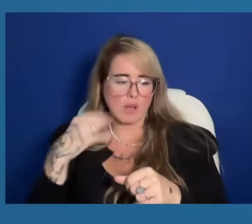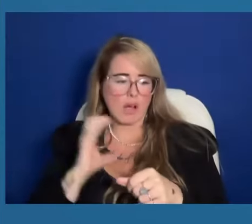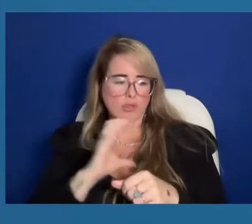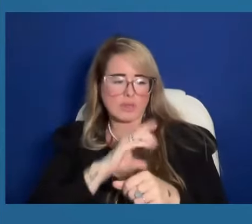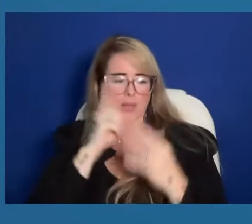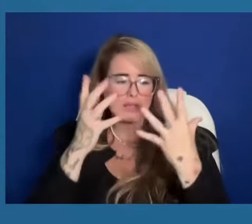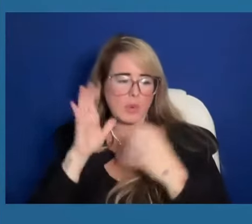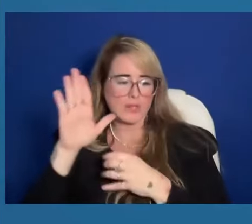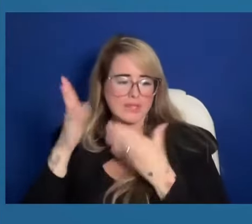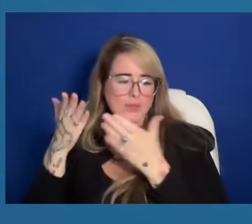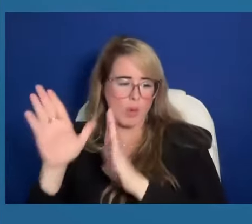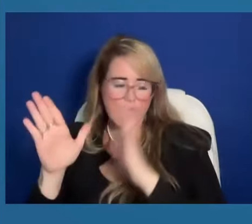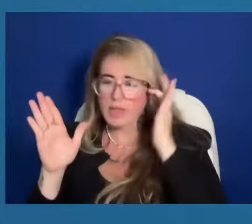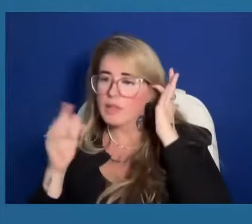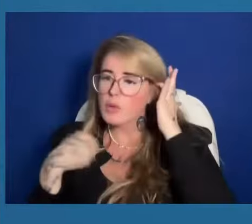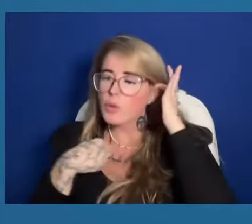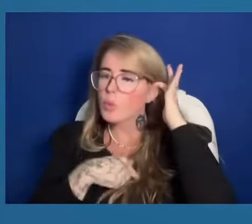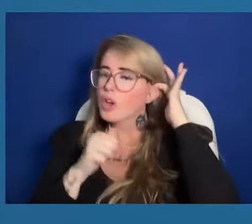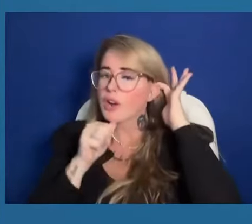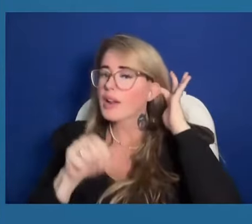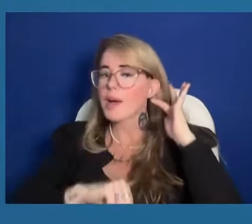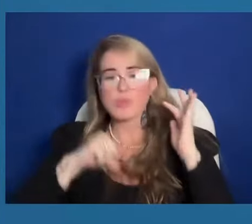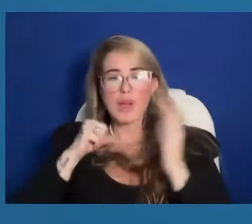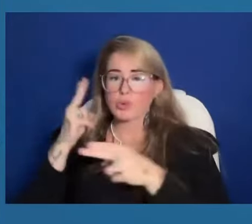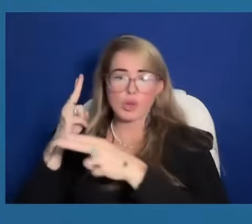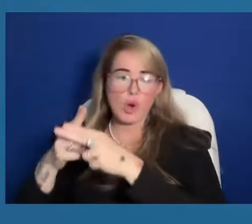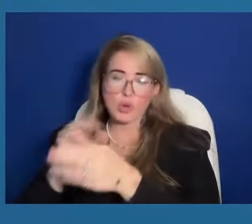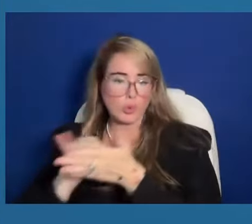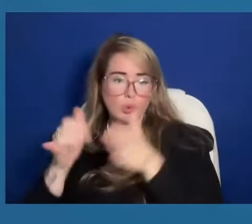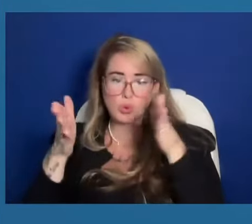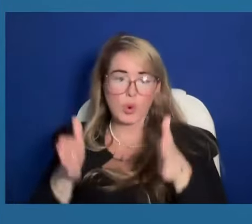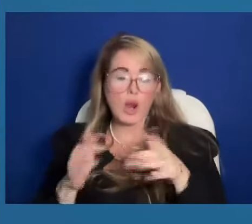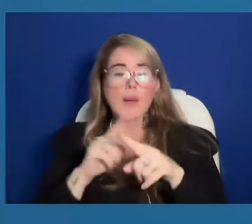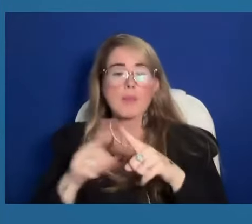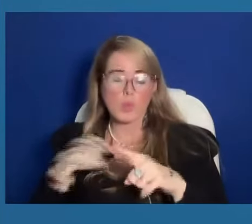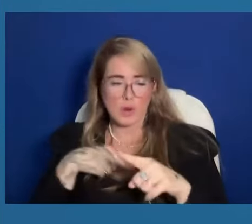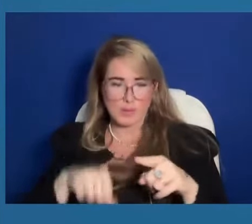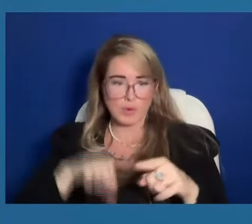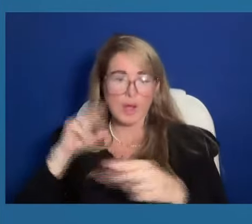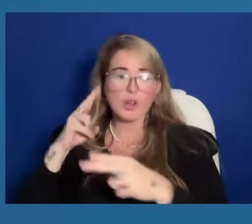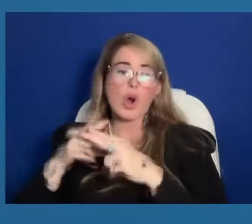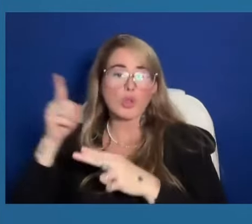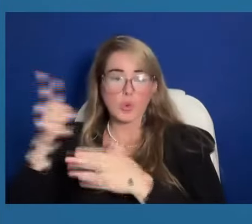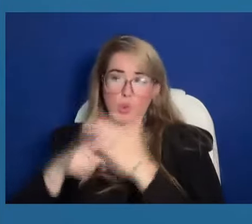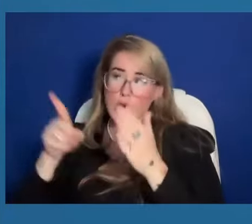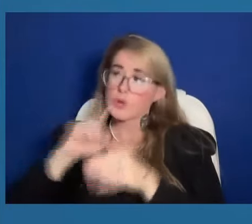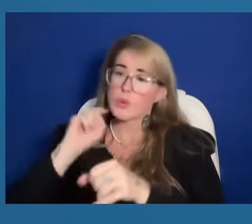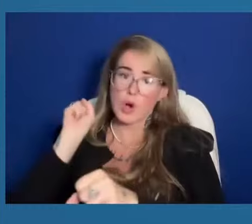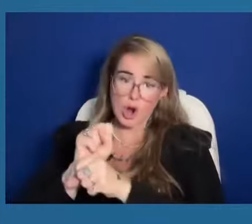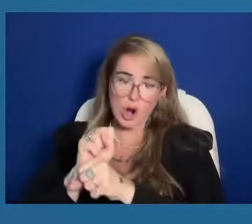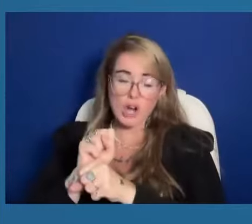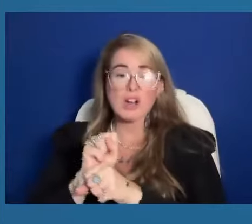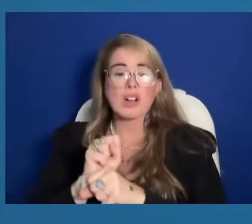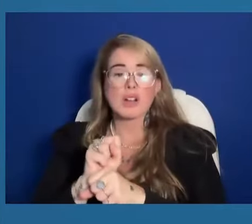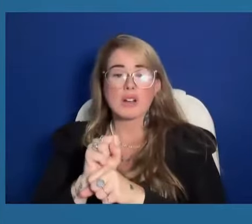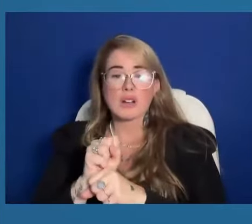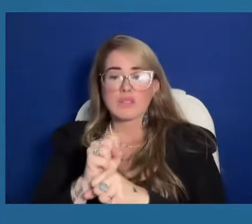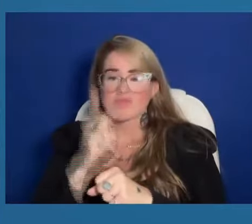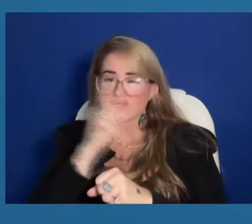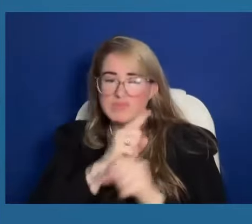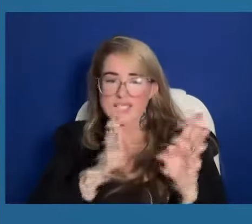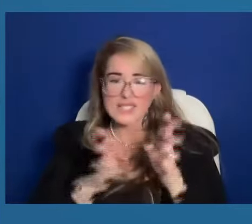Trump. We are not proud to call you a New Yorker, but we are proud to call you what you are, a schemer and a